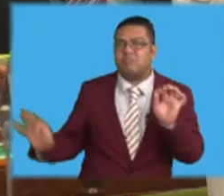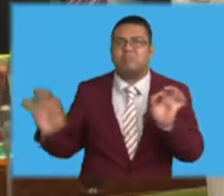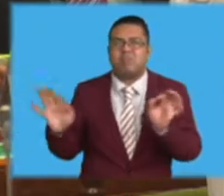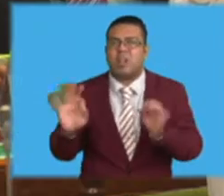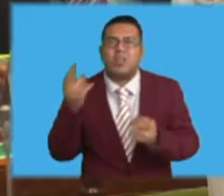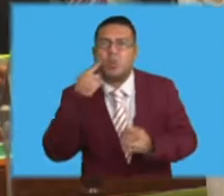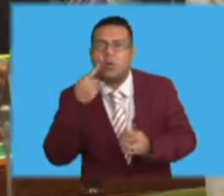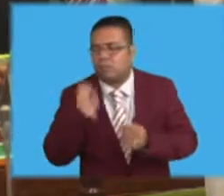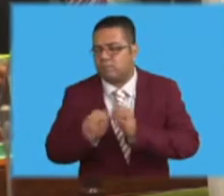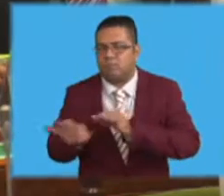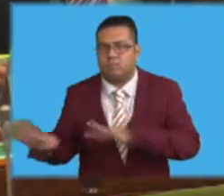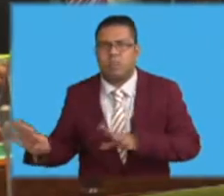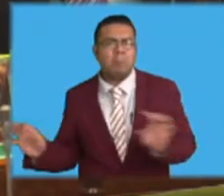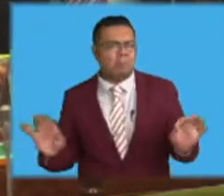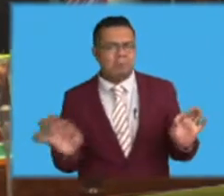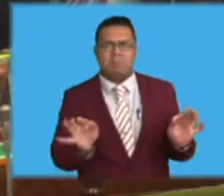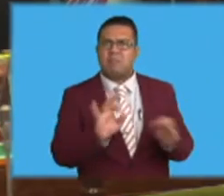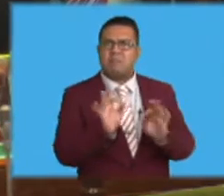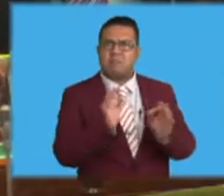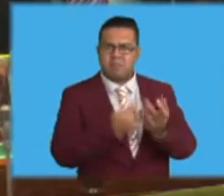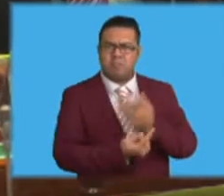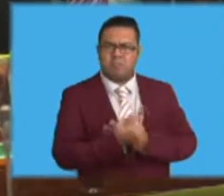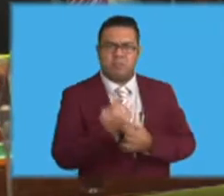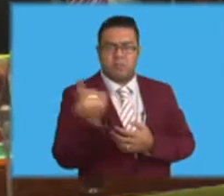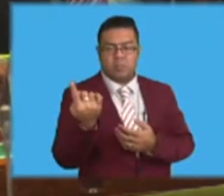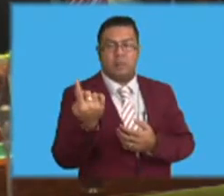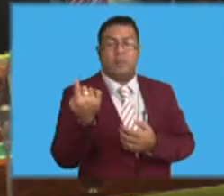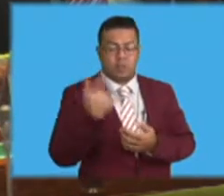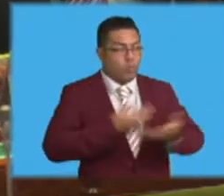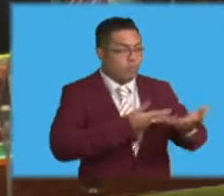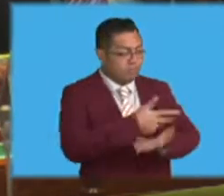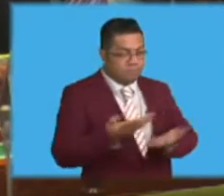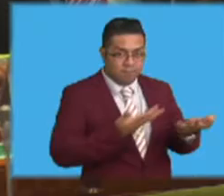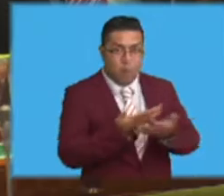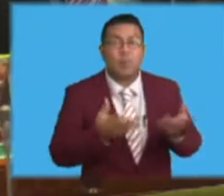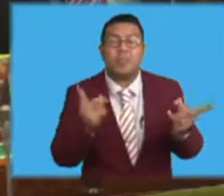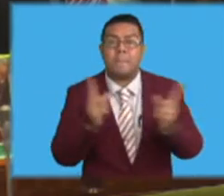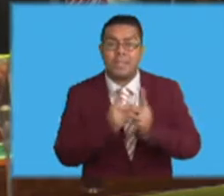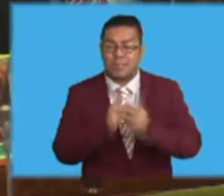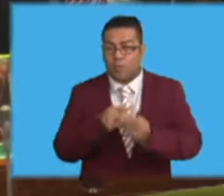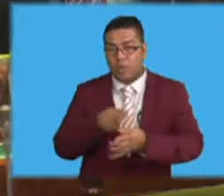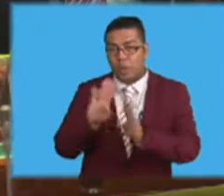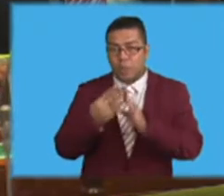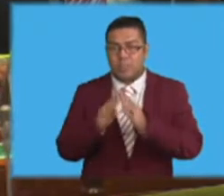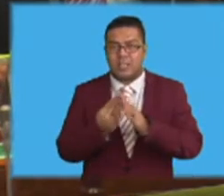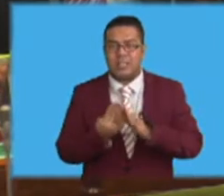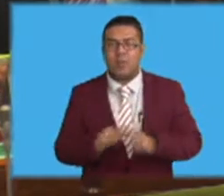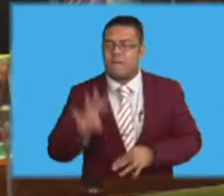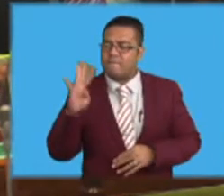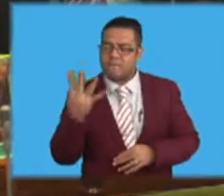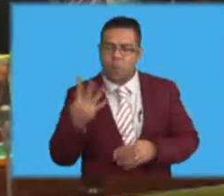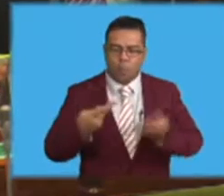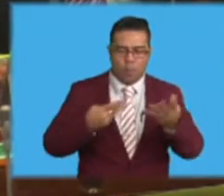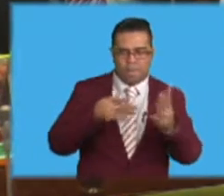the nearby creek, the team had taken immediate actions to consult with the communities, and so far there has been 4